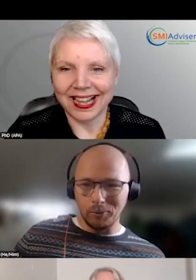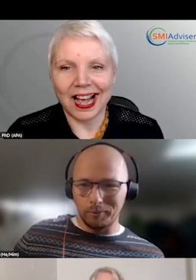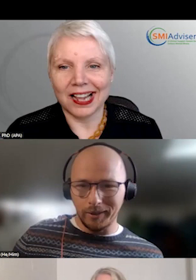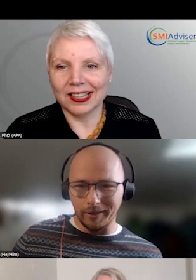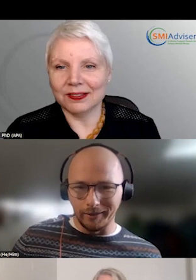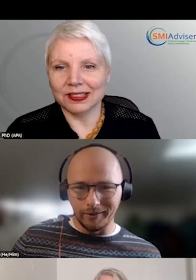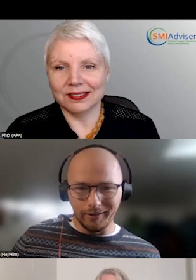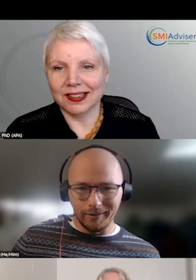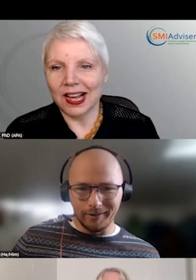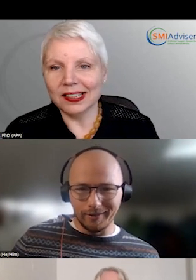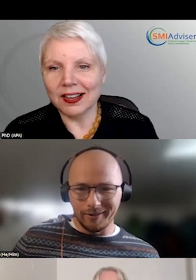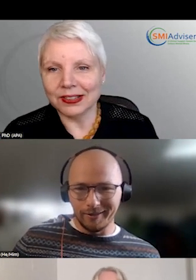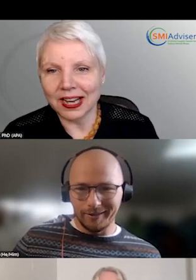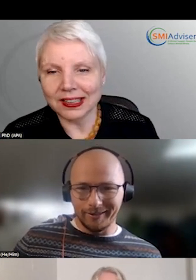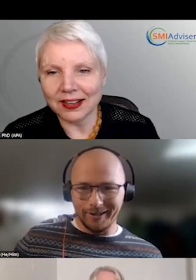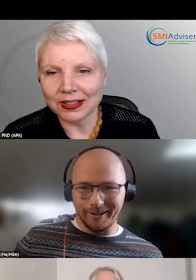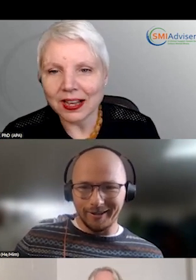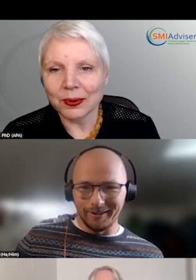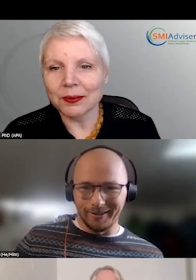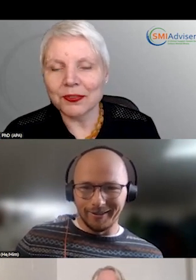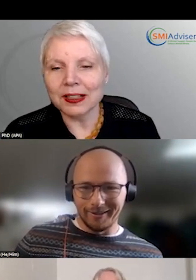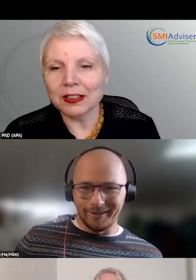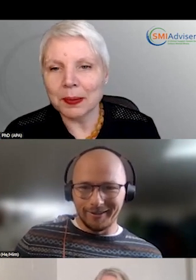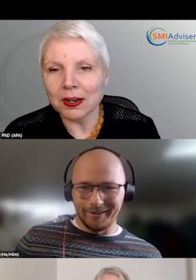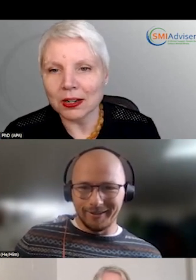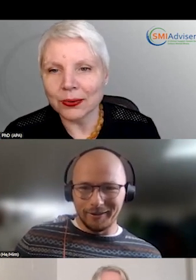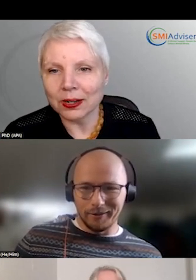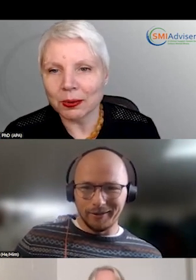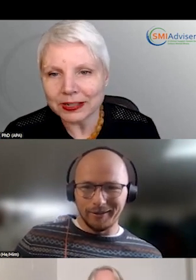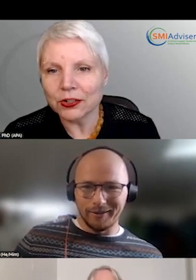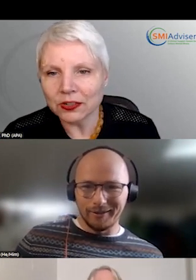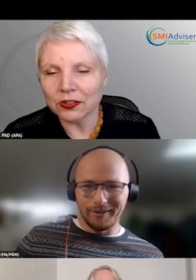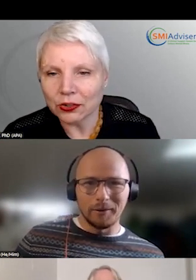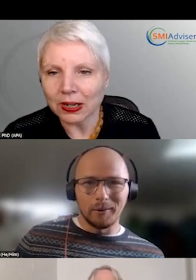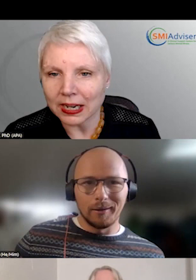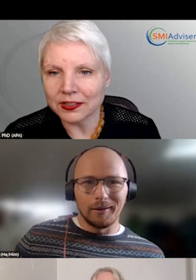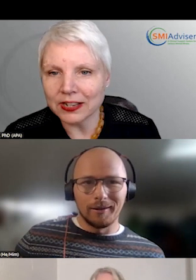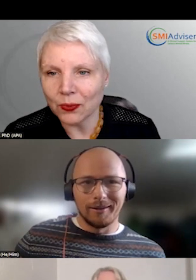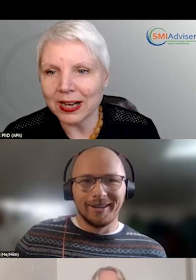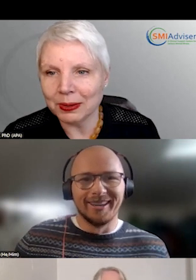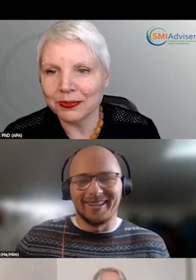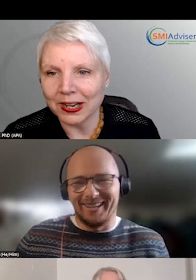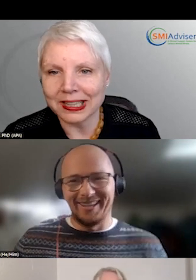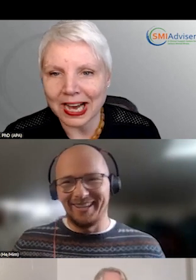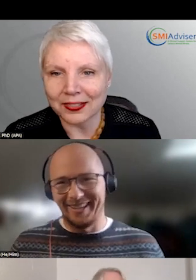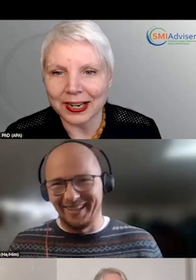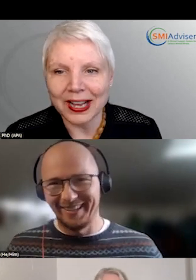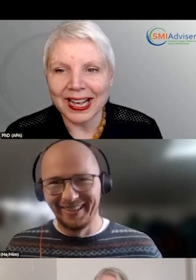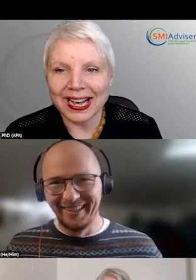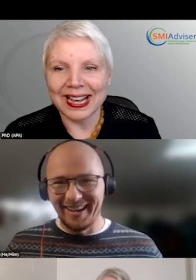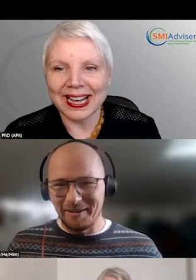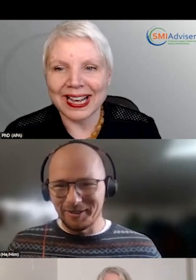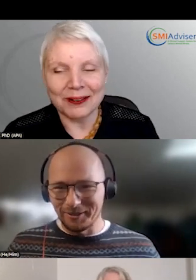I'm going to go with I B. love it. I love it. I love Yeah. it. We're finally at the part in our career where we do listen to our gut. It takes a while, but we finally got